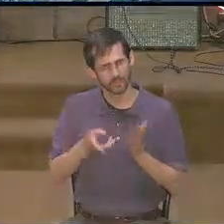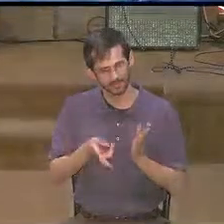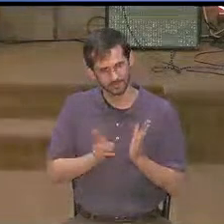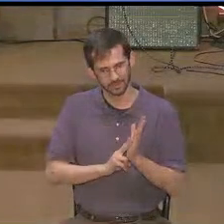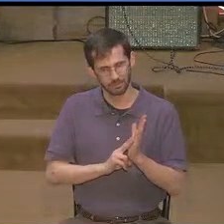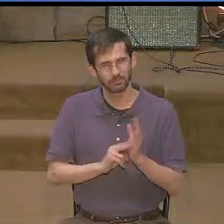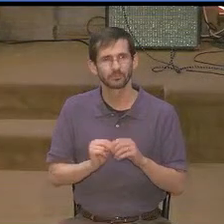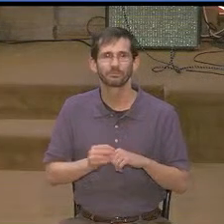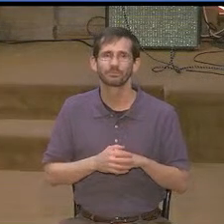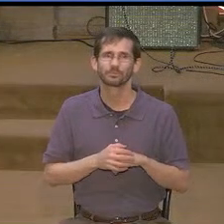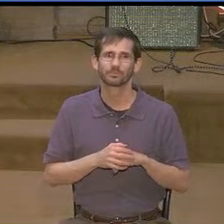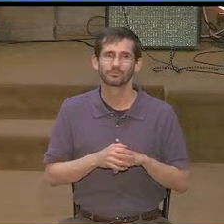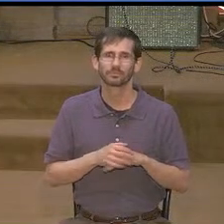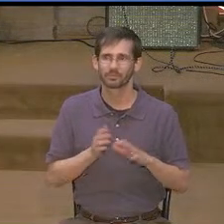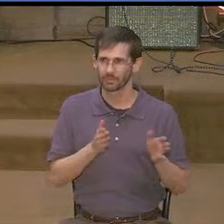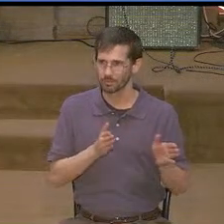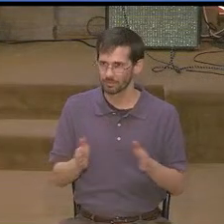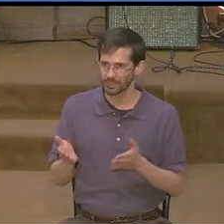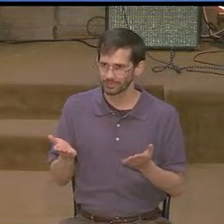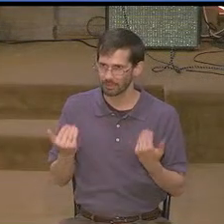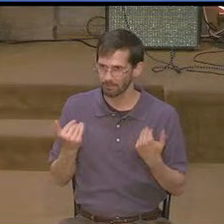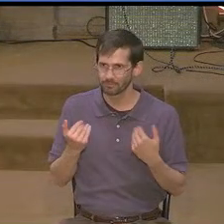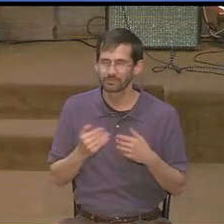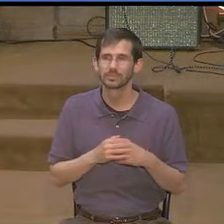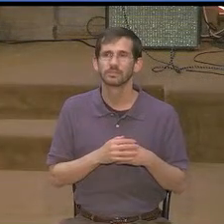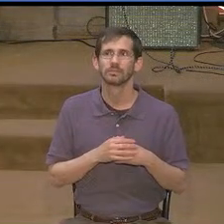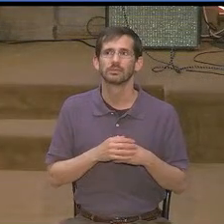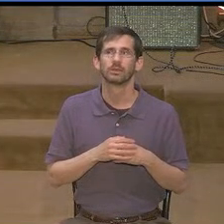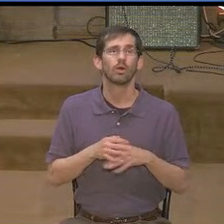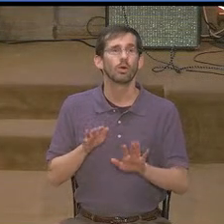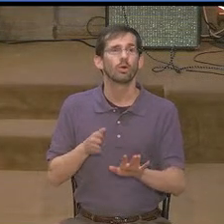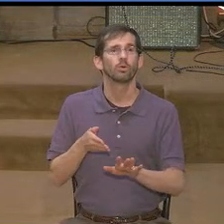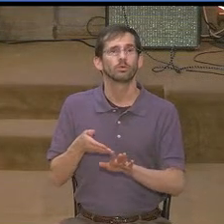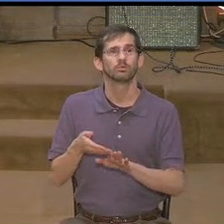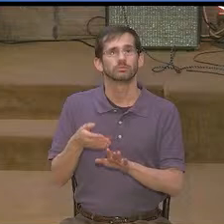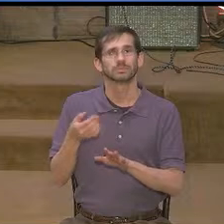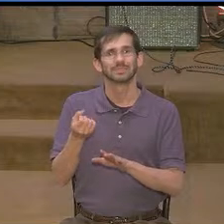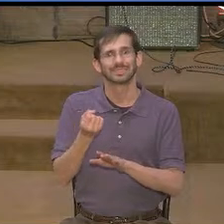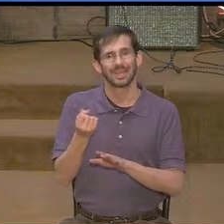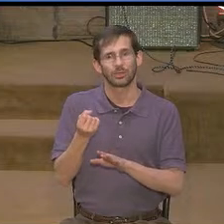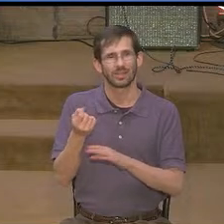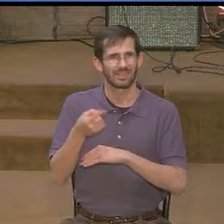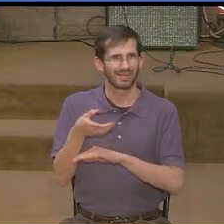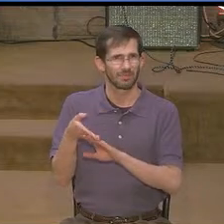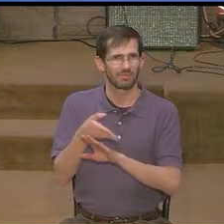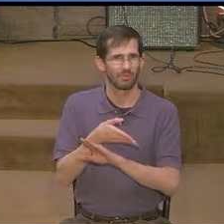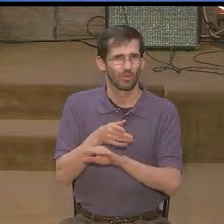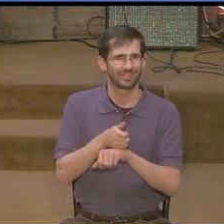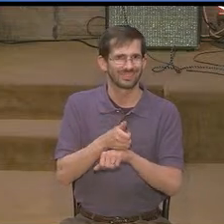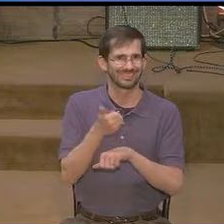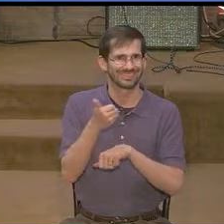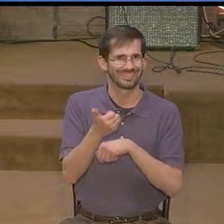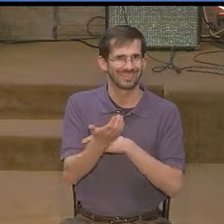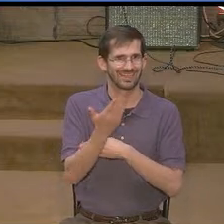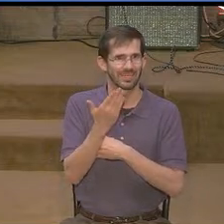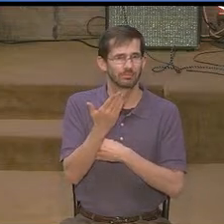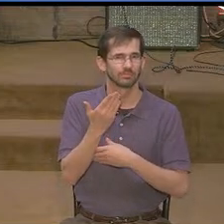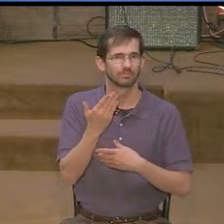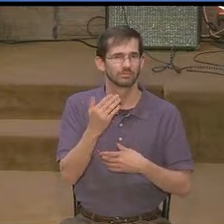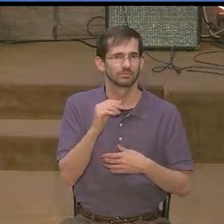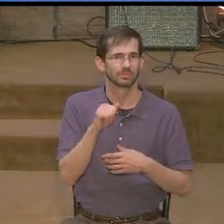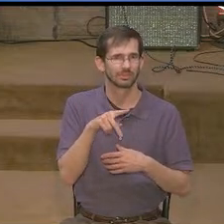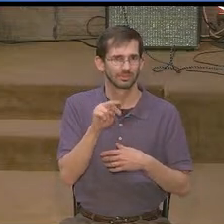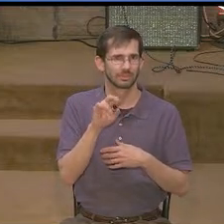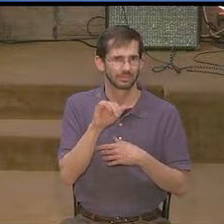up and plan to attend this Saturday at 10 a.m. at April